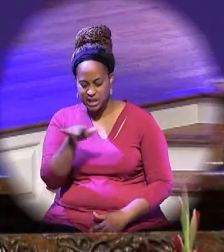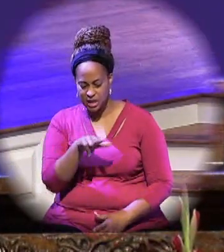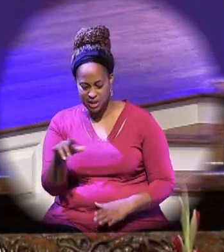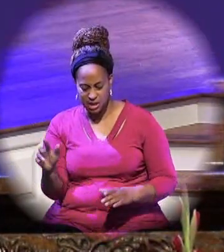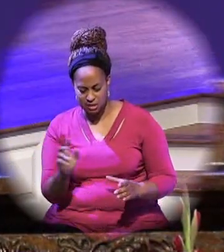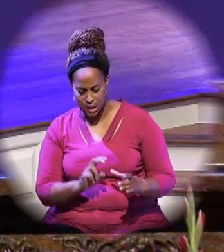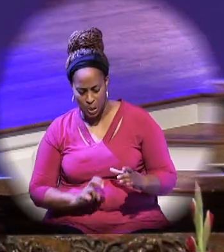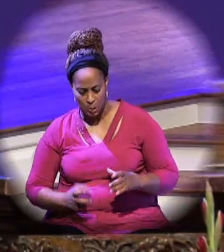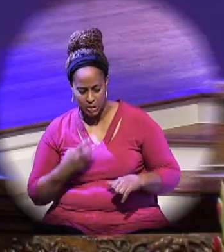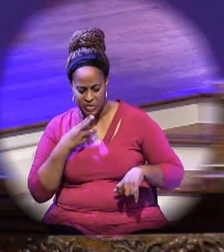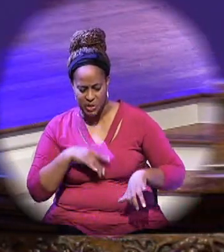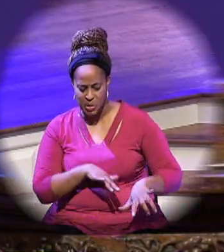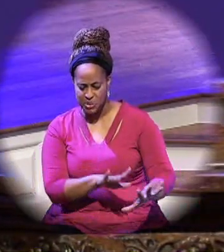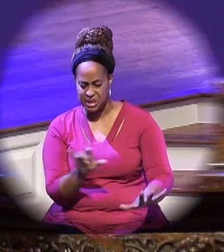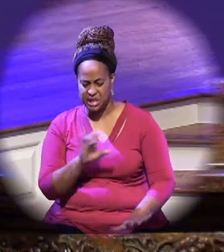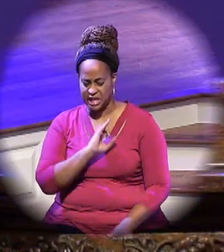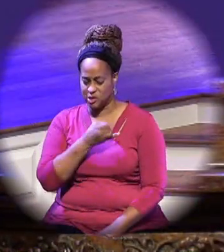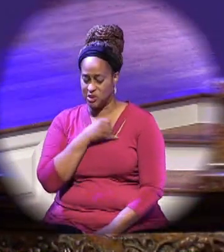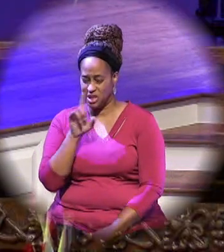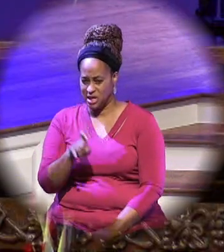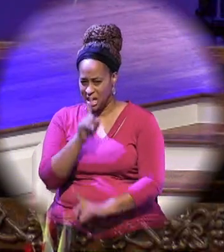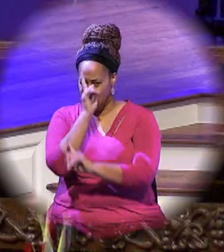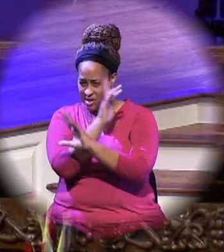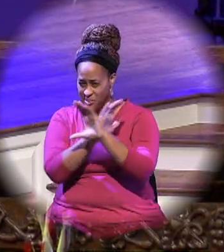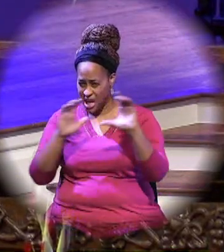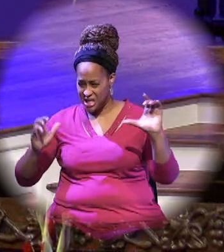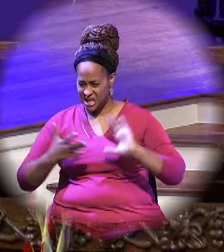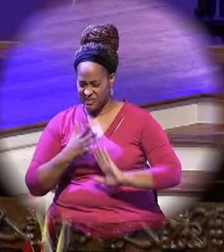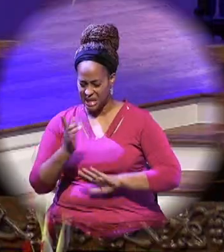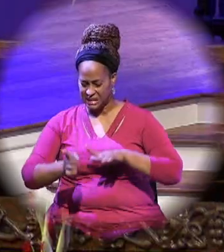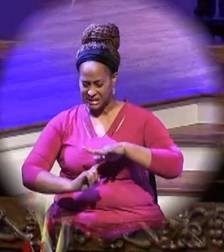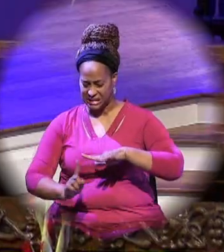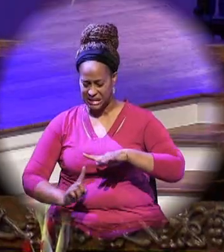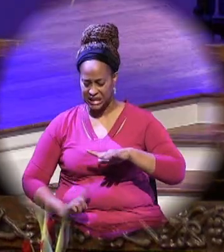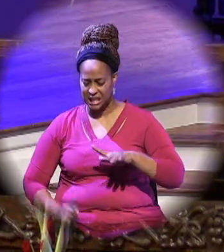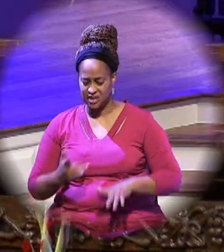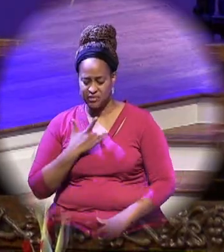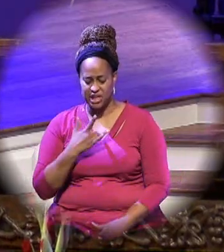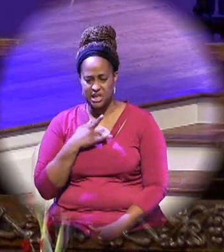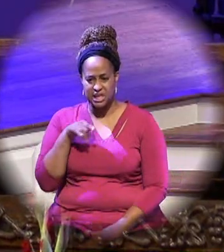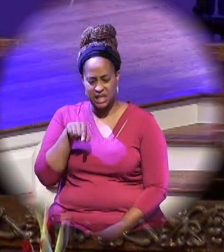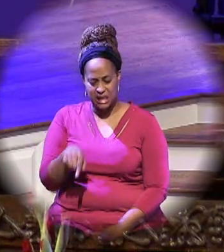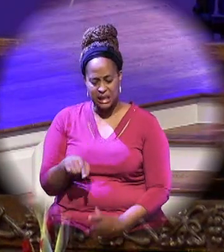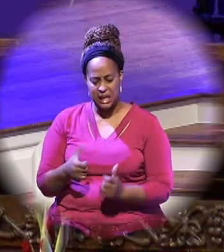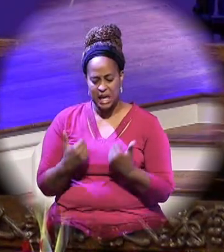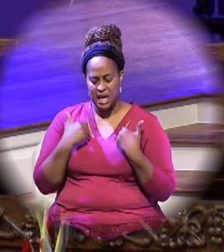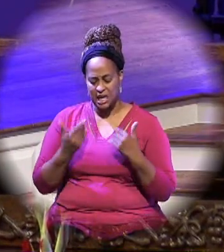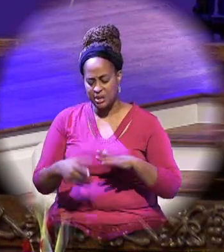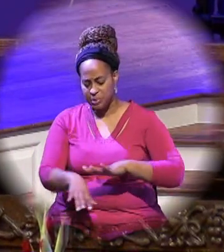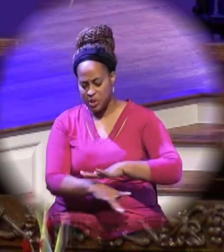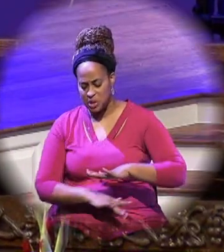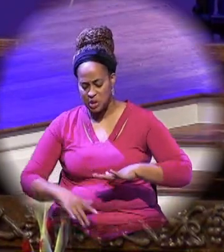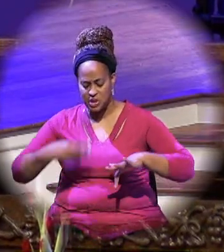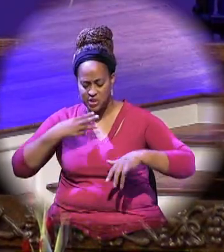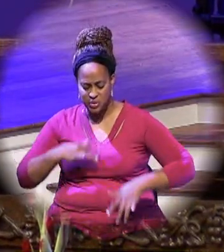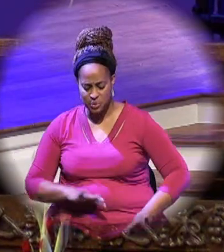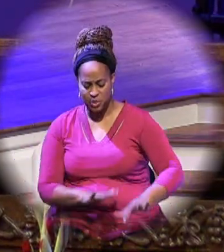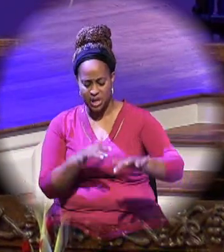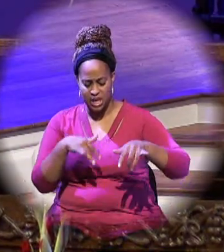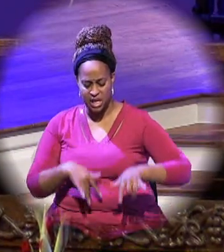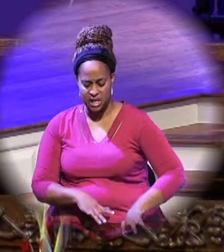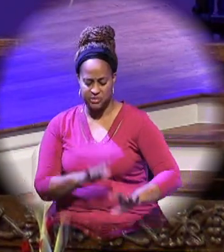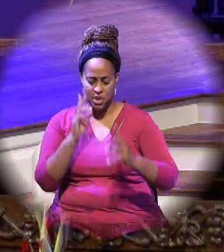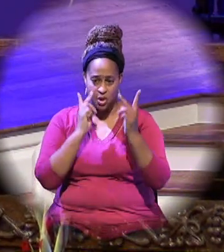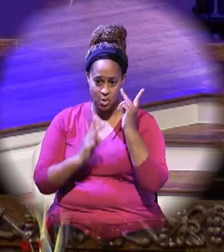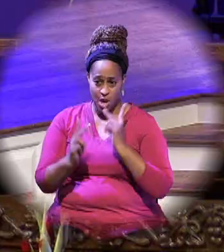like Jonah. And yet I imagine that sinking feeling he had as he was sinking below the waves and watching the